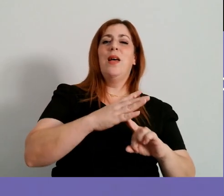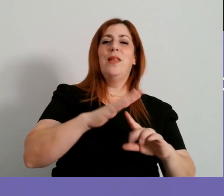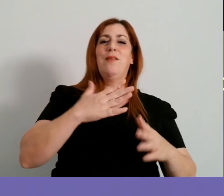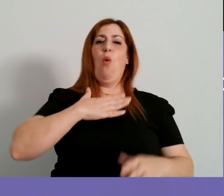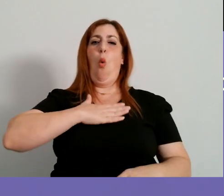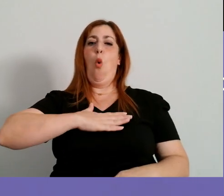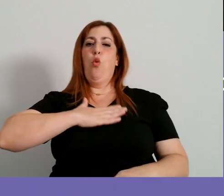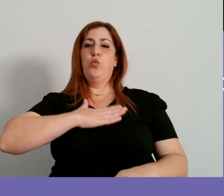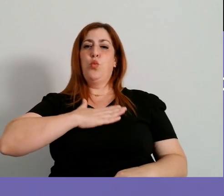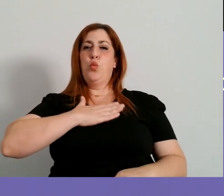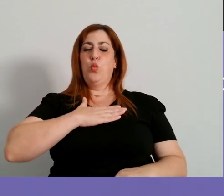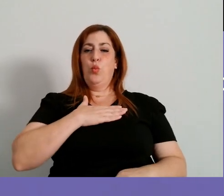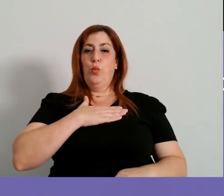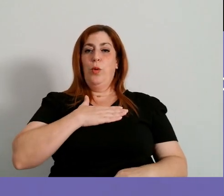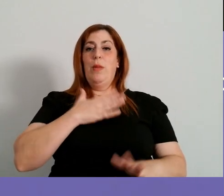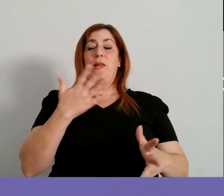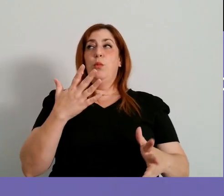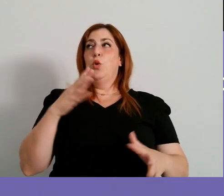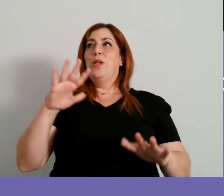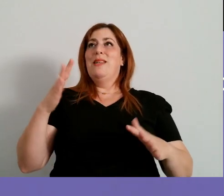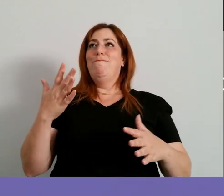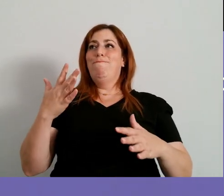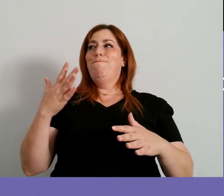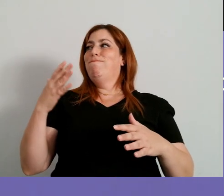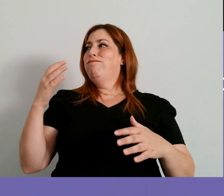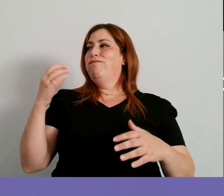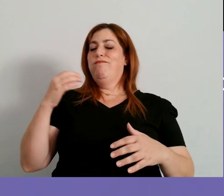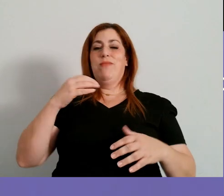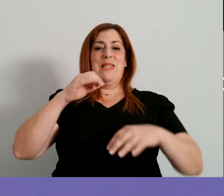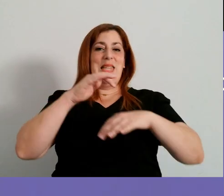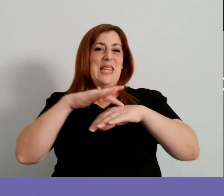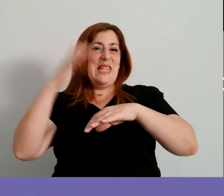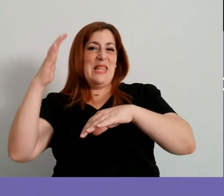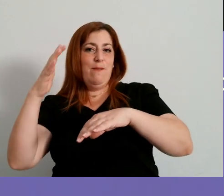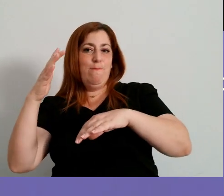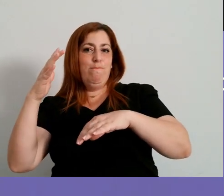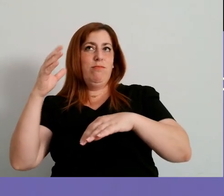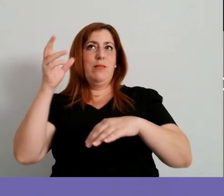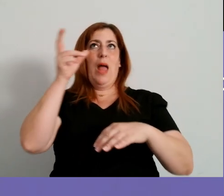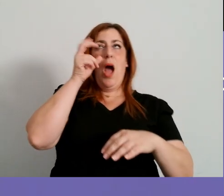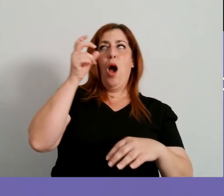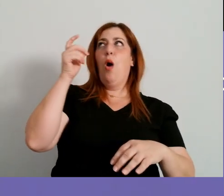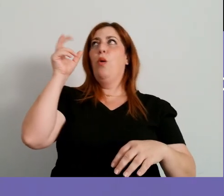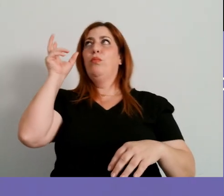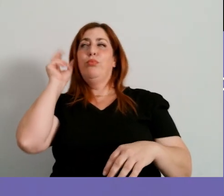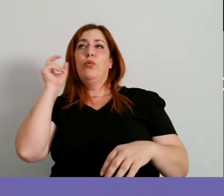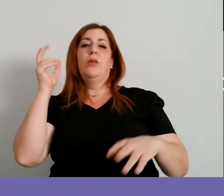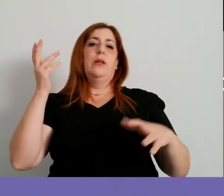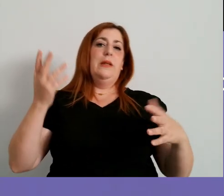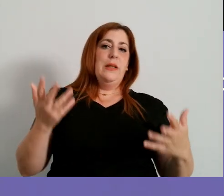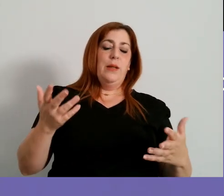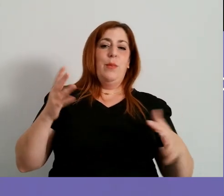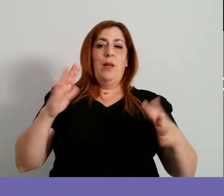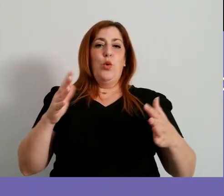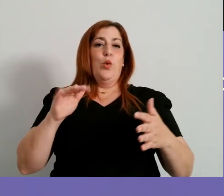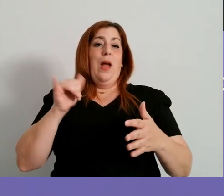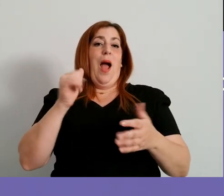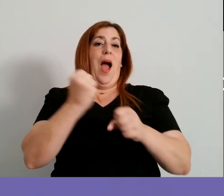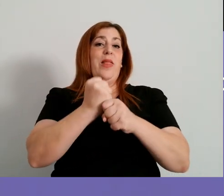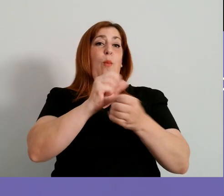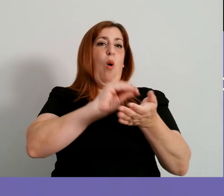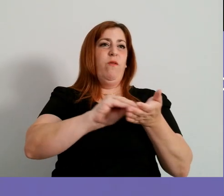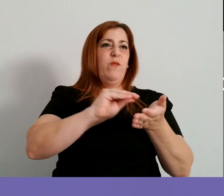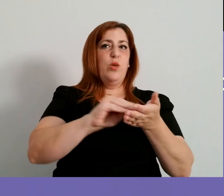here. There's also the sensory environments of, for example, an office, or if you work retail, there's music, there's